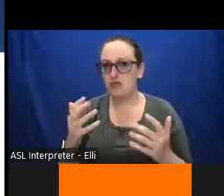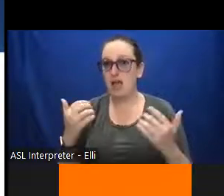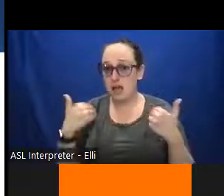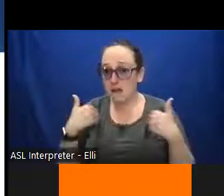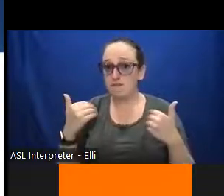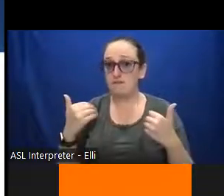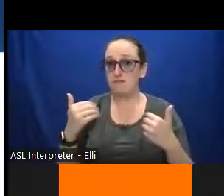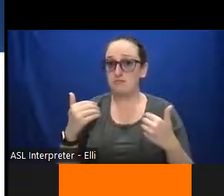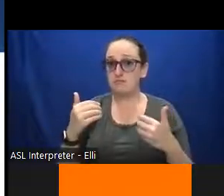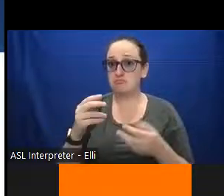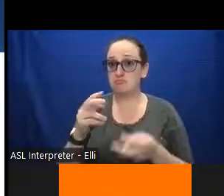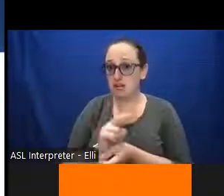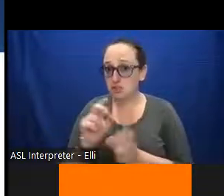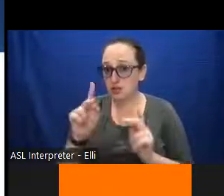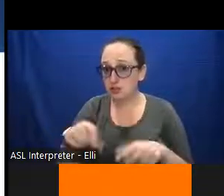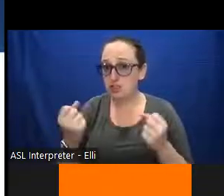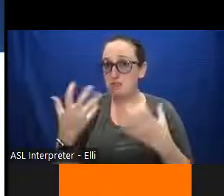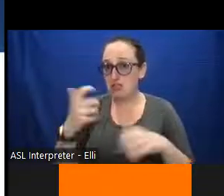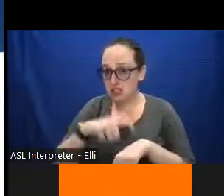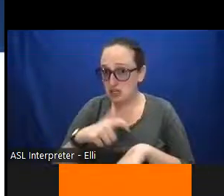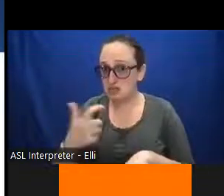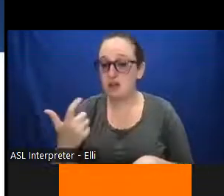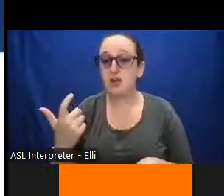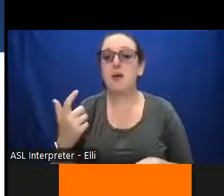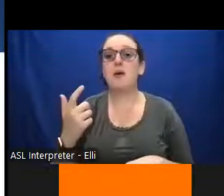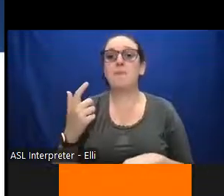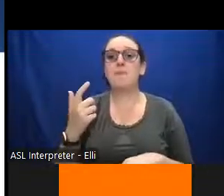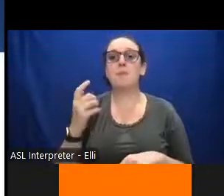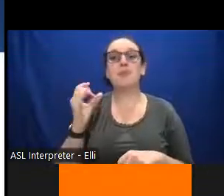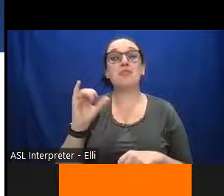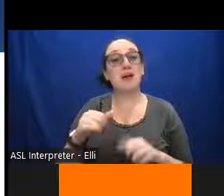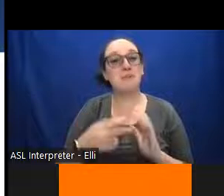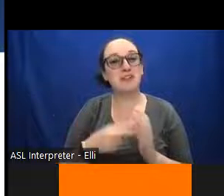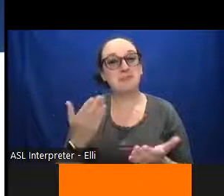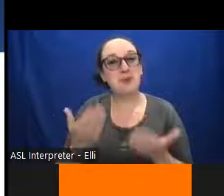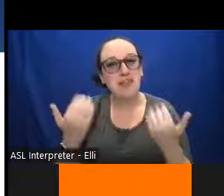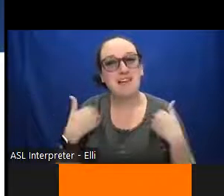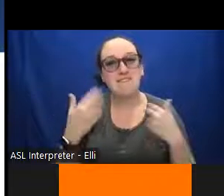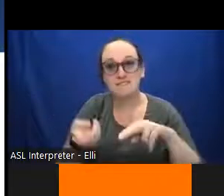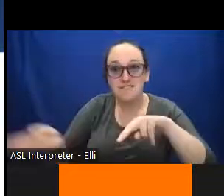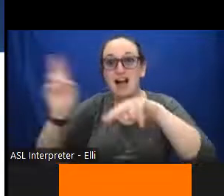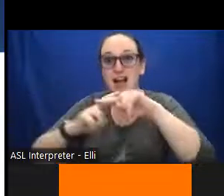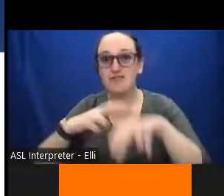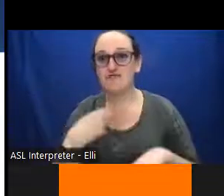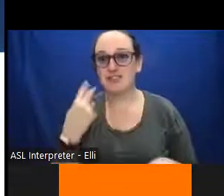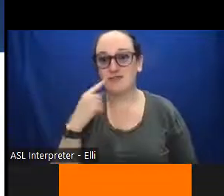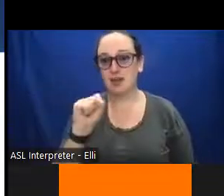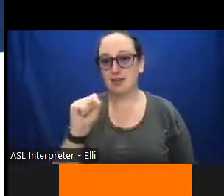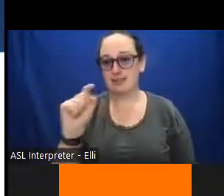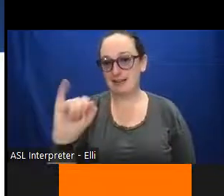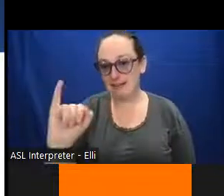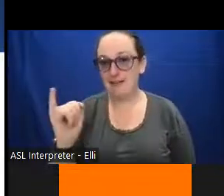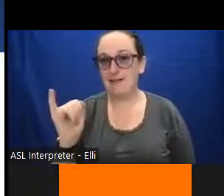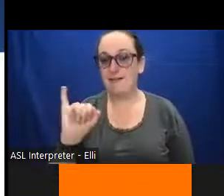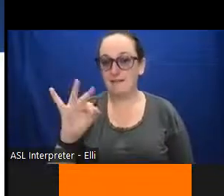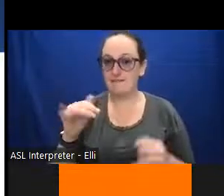this person. Because of that dynamic in the relationship, that actually puts them at higher risk for sexually transmitted infections. So